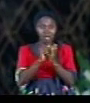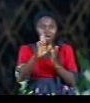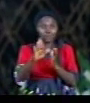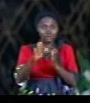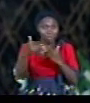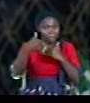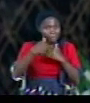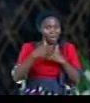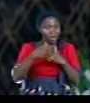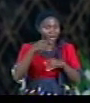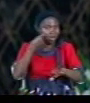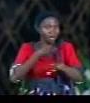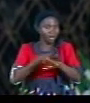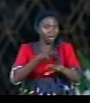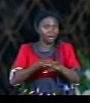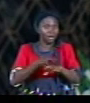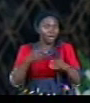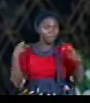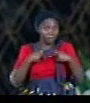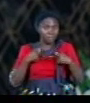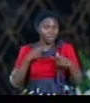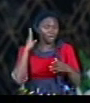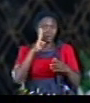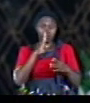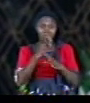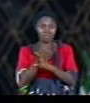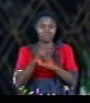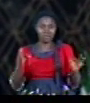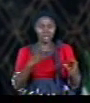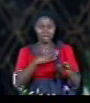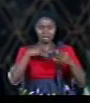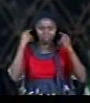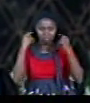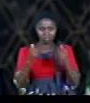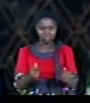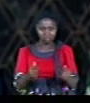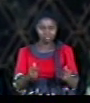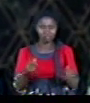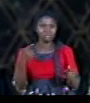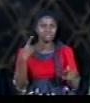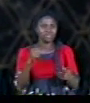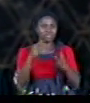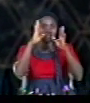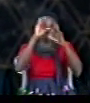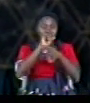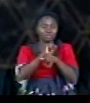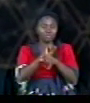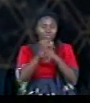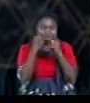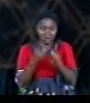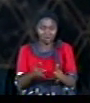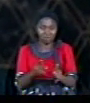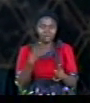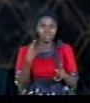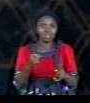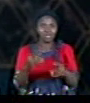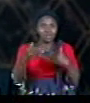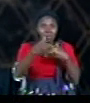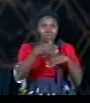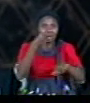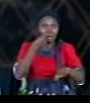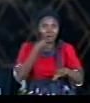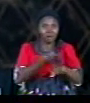Instantaneously, indeed it's a miracle, the backbone pain disappeared, and right now I am